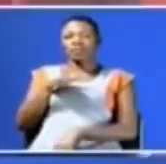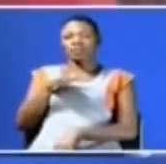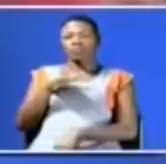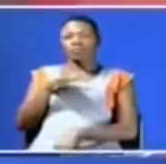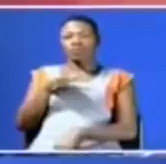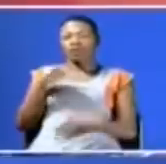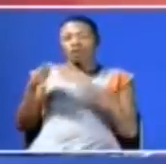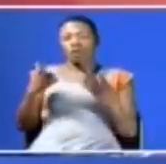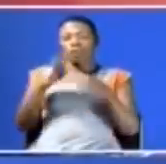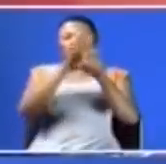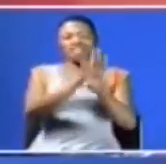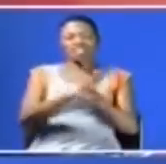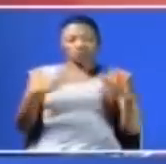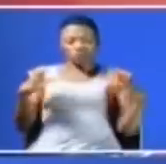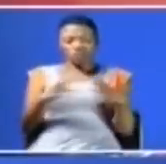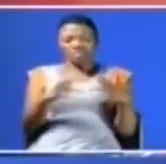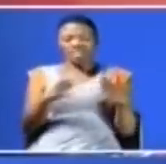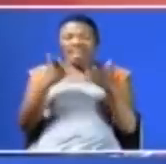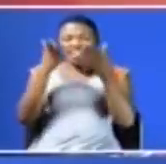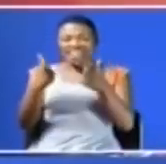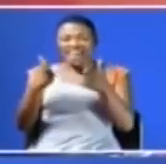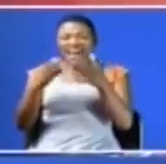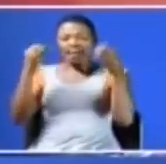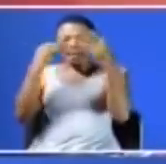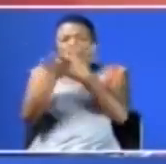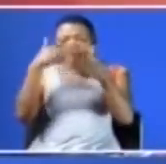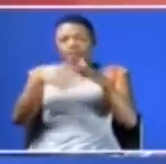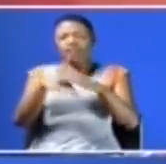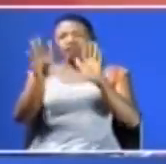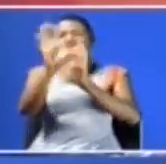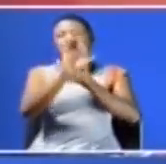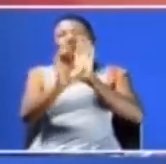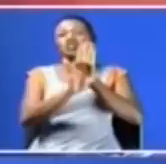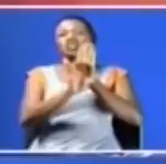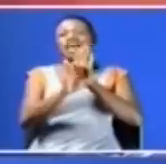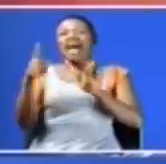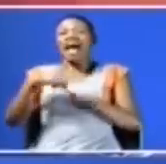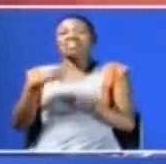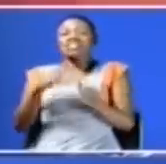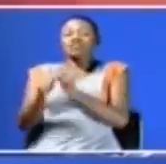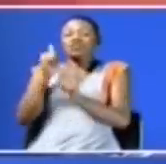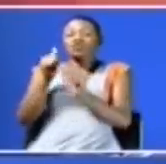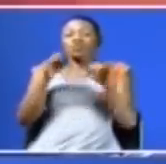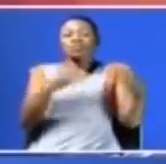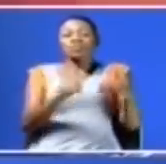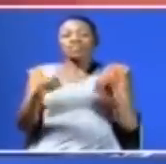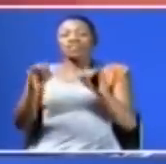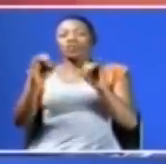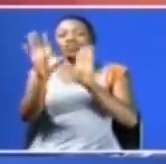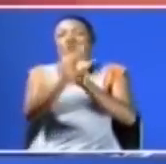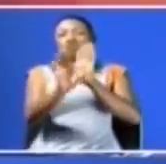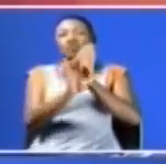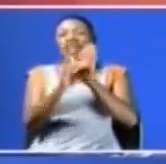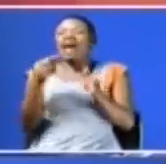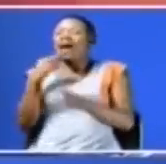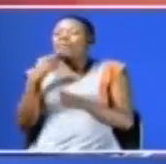marginalized, whatever, in the Constitution, these things are very elaborate. It's so we don't want to implement the Constitution, and we keep saying that, you know, there's